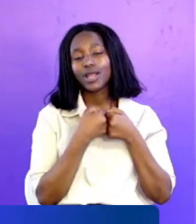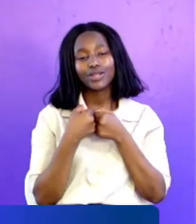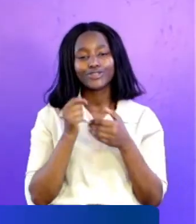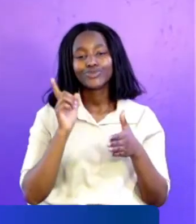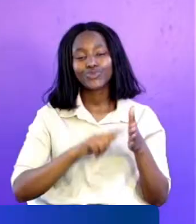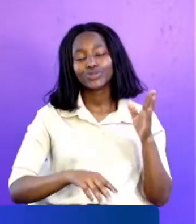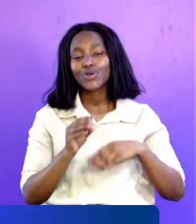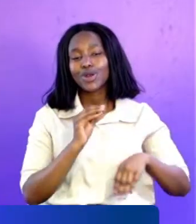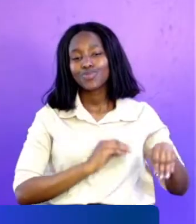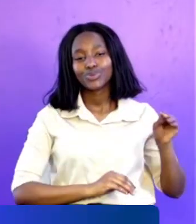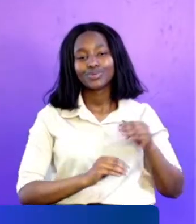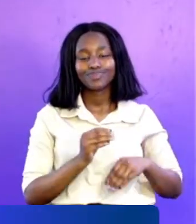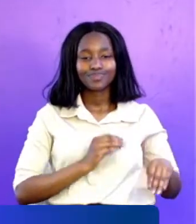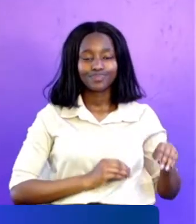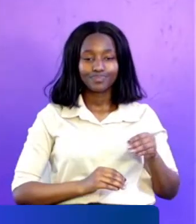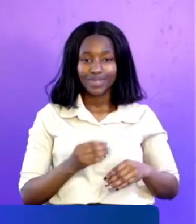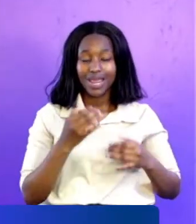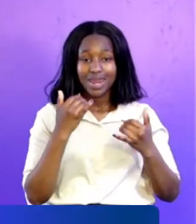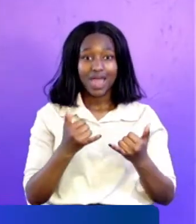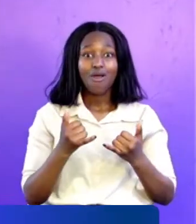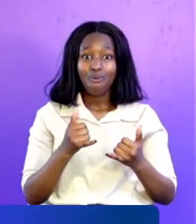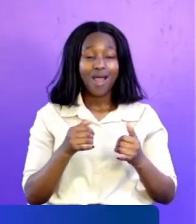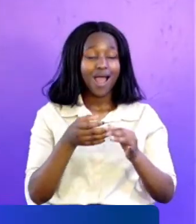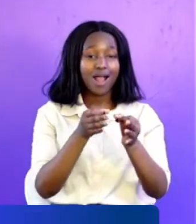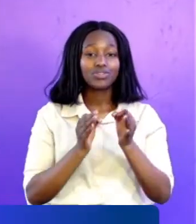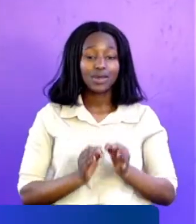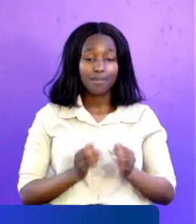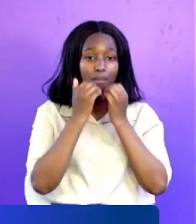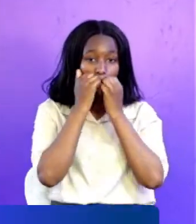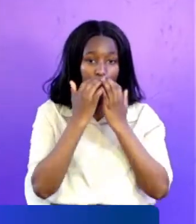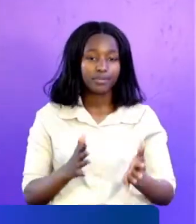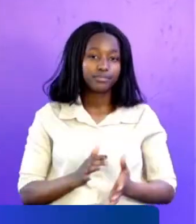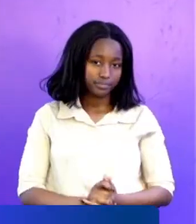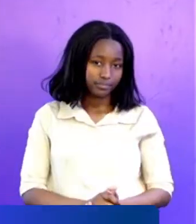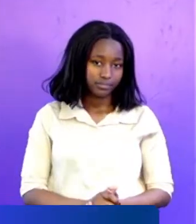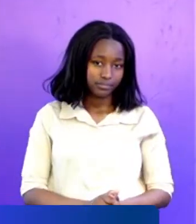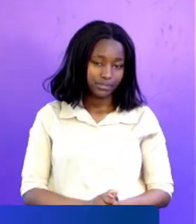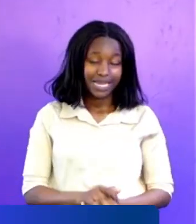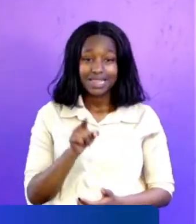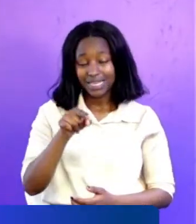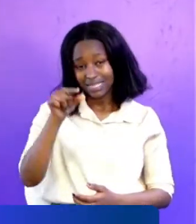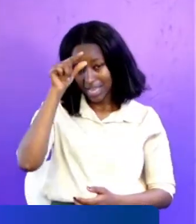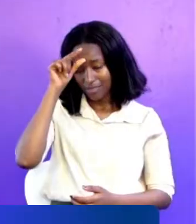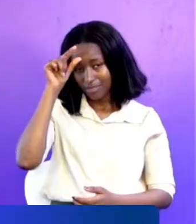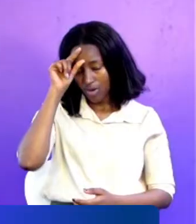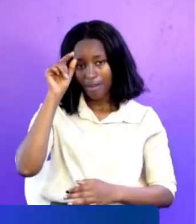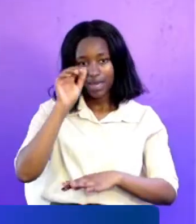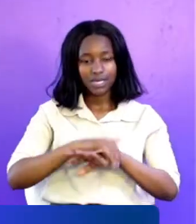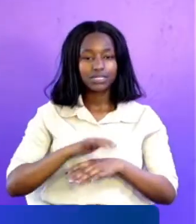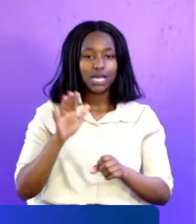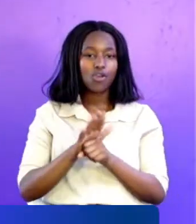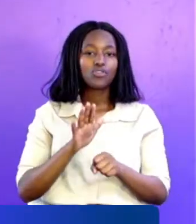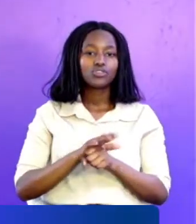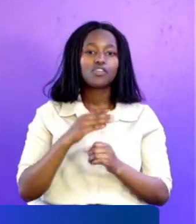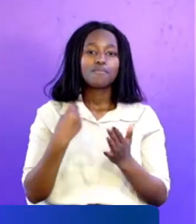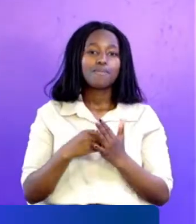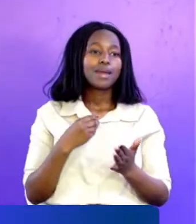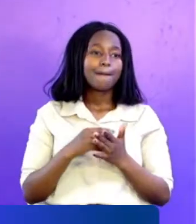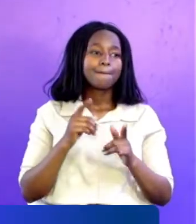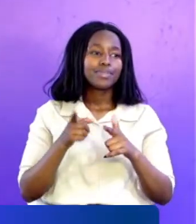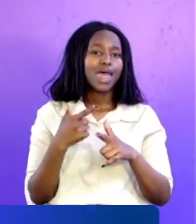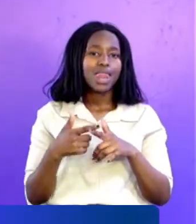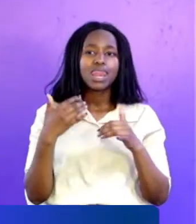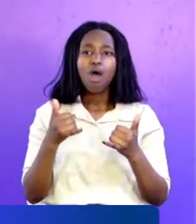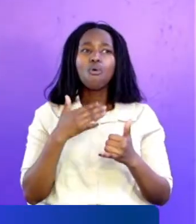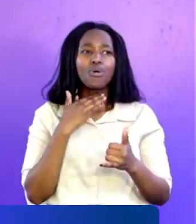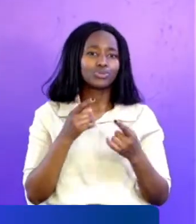now there'll be no accountability. The funds have grown so much that now they are looking for ways to move that money. Yes. Another story